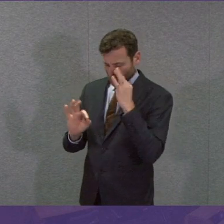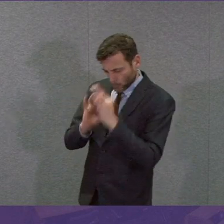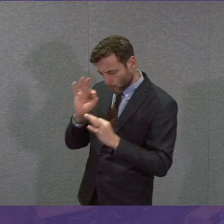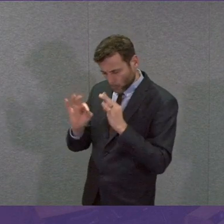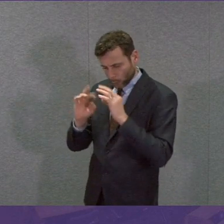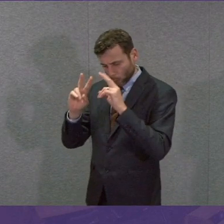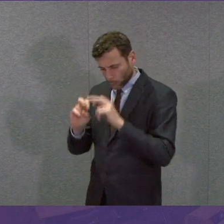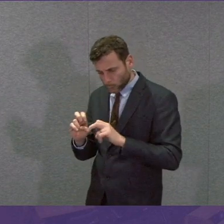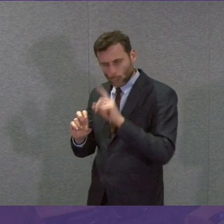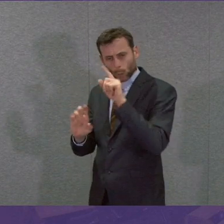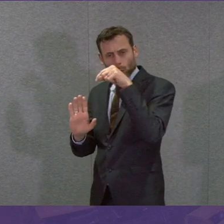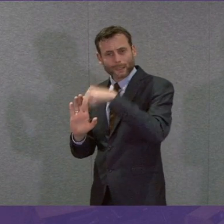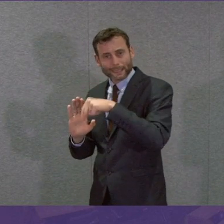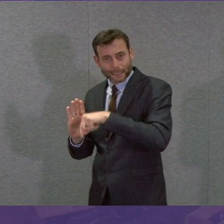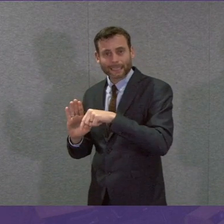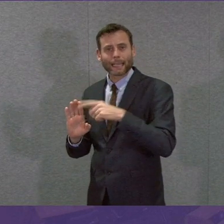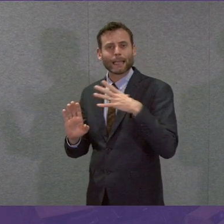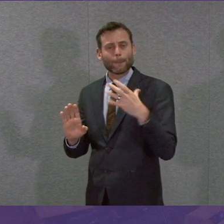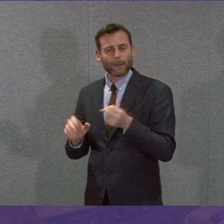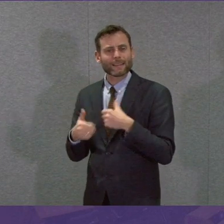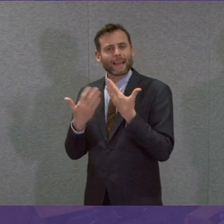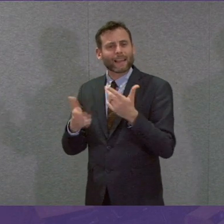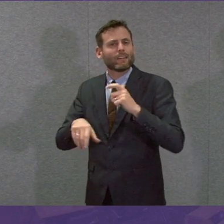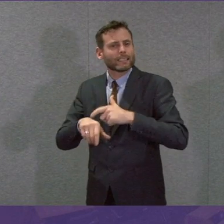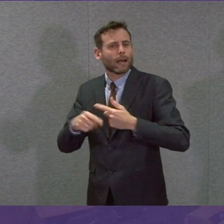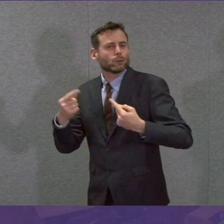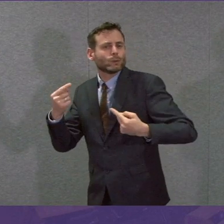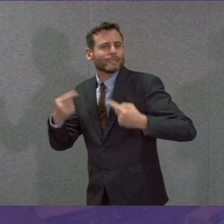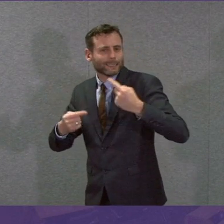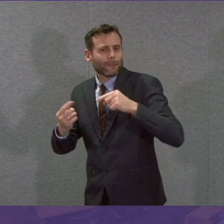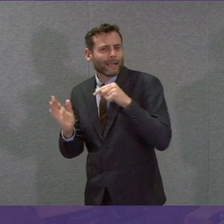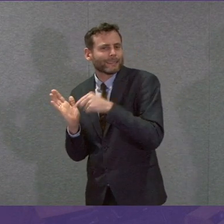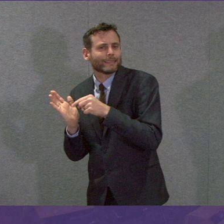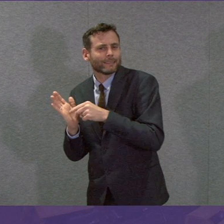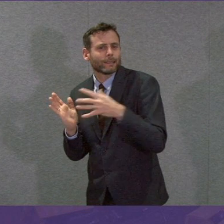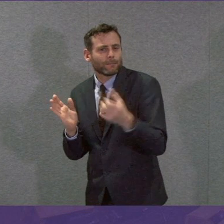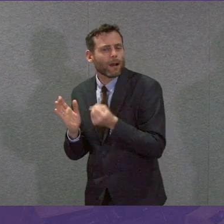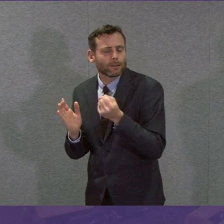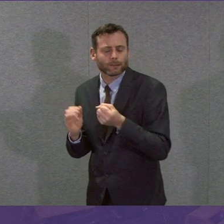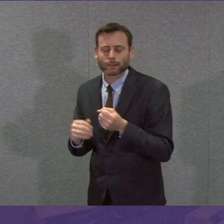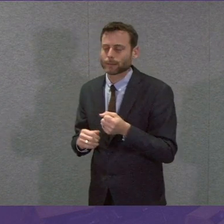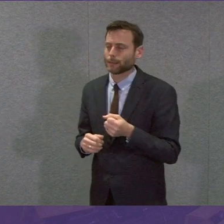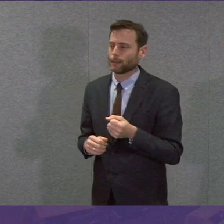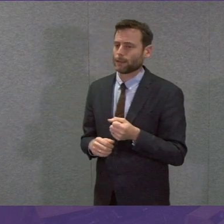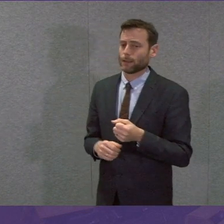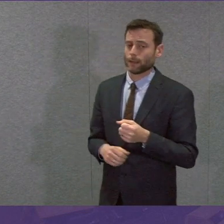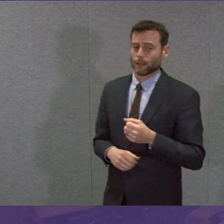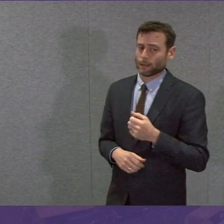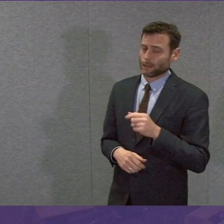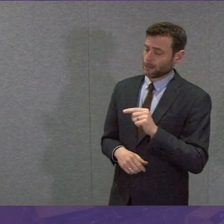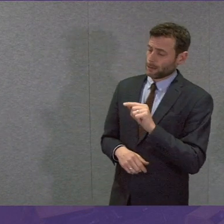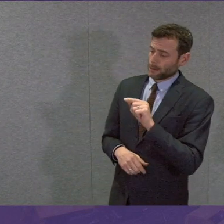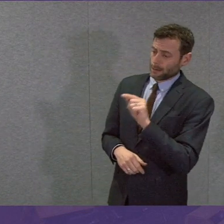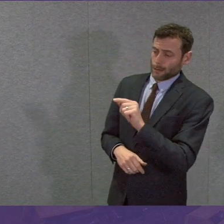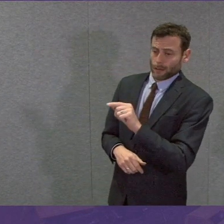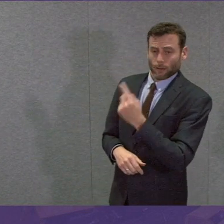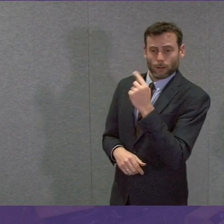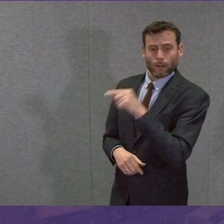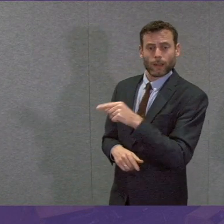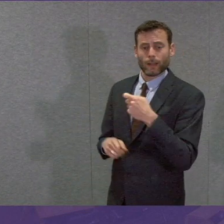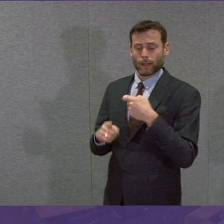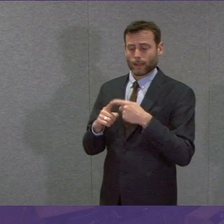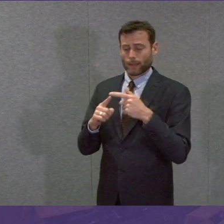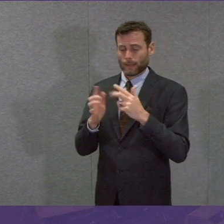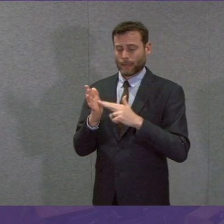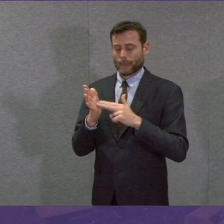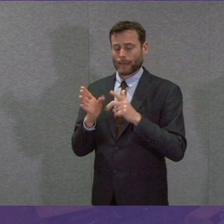to discuss and debate it. The member raises an interesting point. I think that Kenny Gibson raised